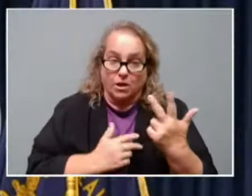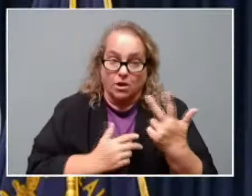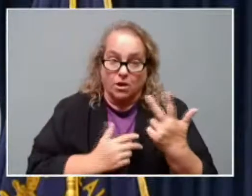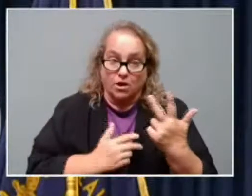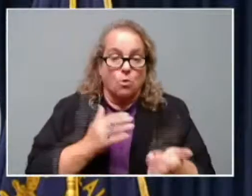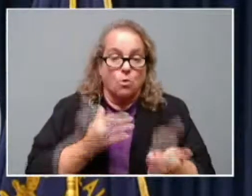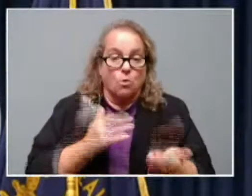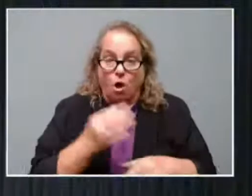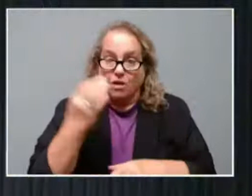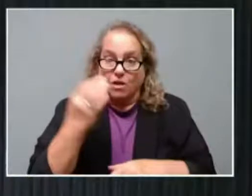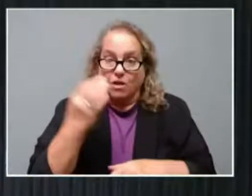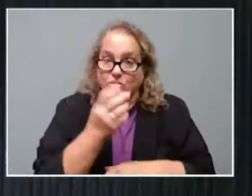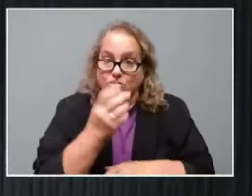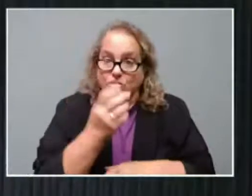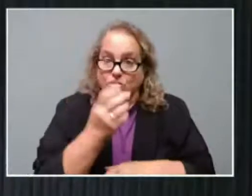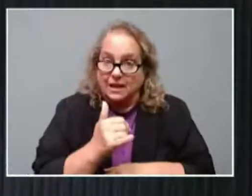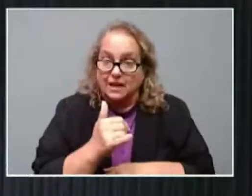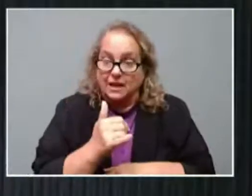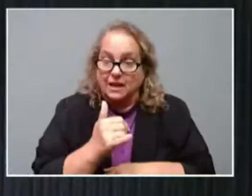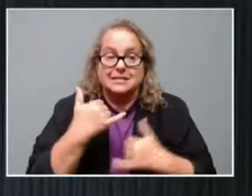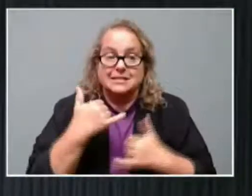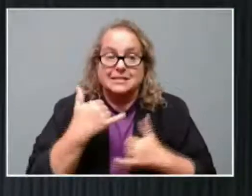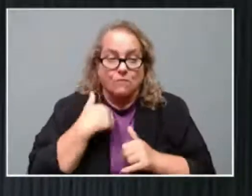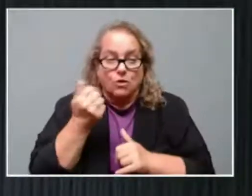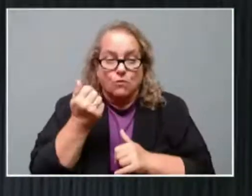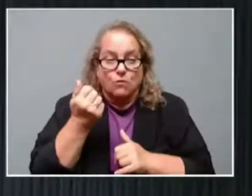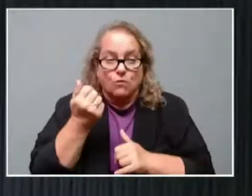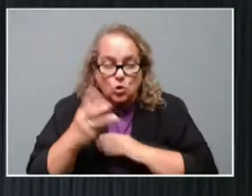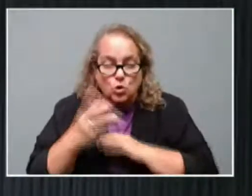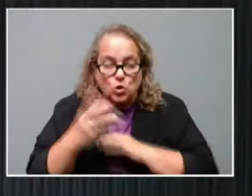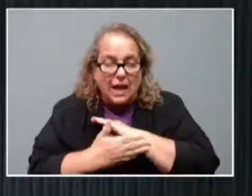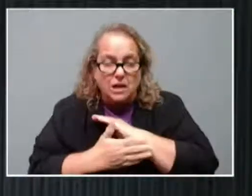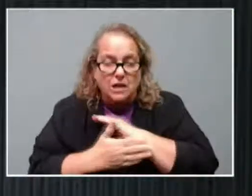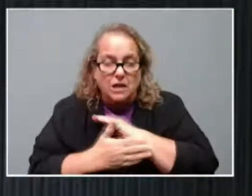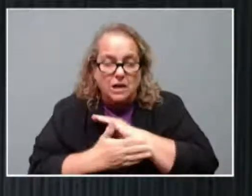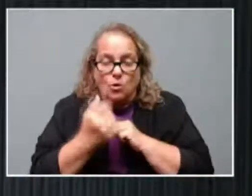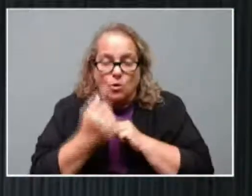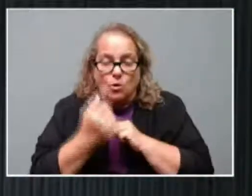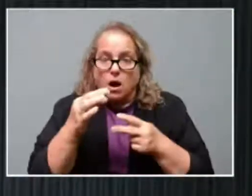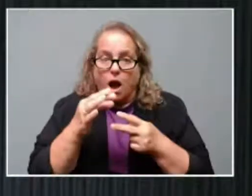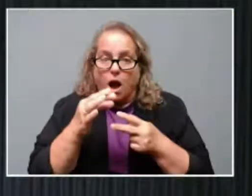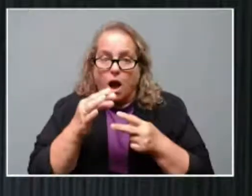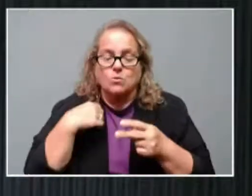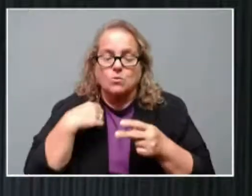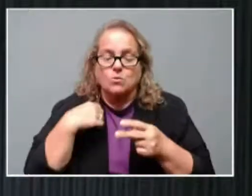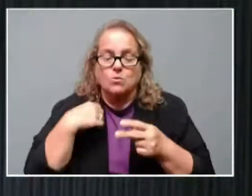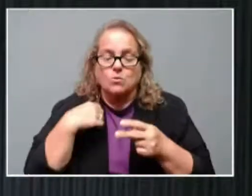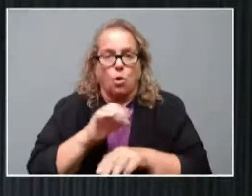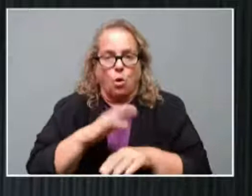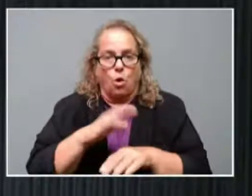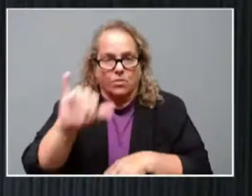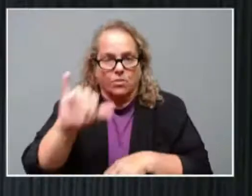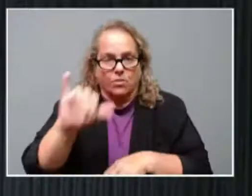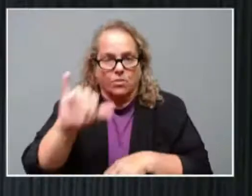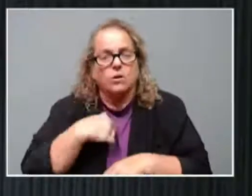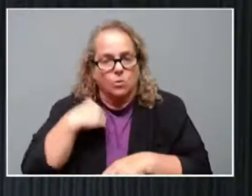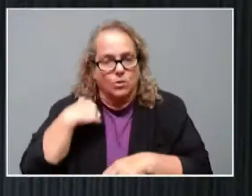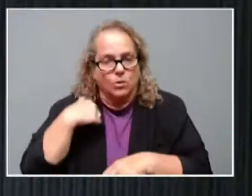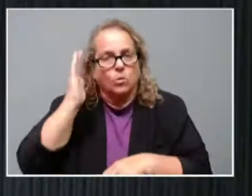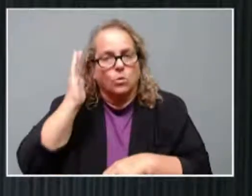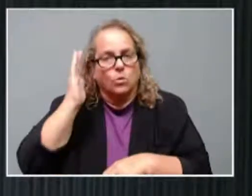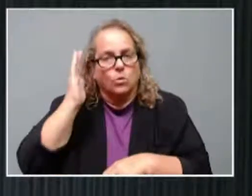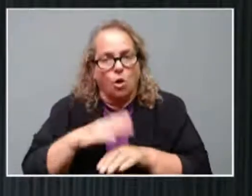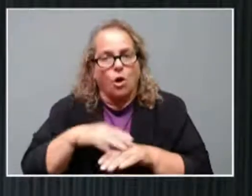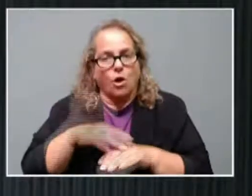Eastern Kentucky. Still just have a few counties with 1 option. We got to work on that, and we will. But this is a lot of